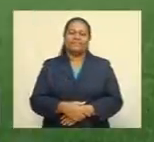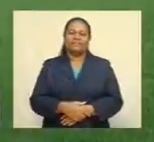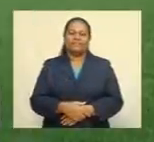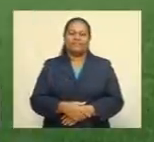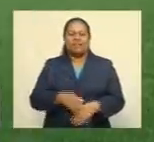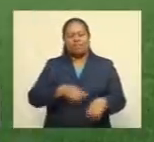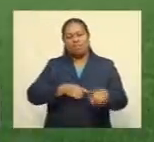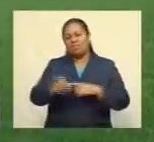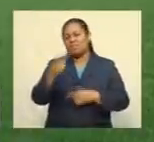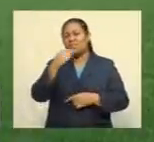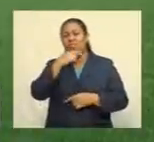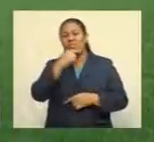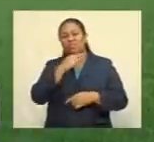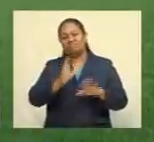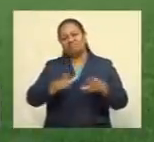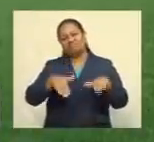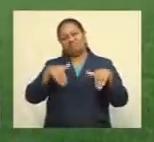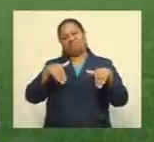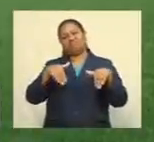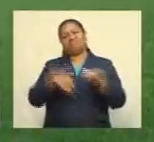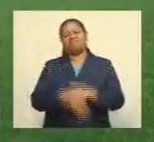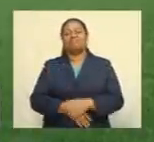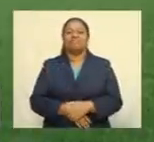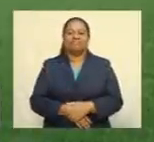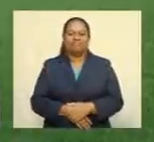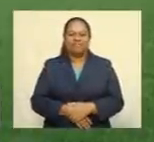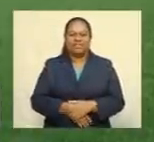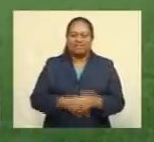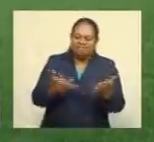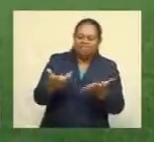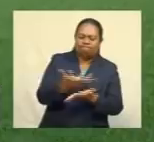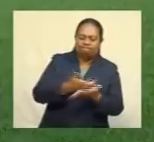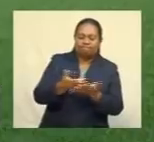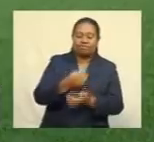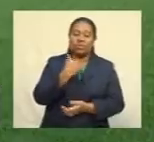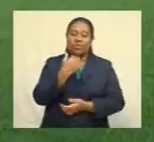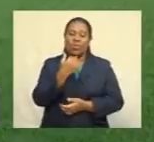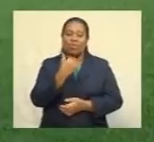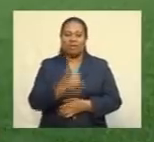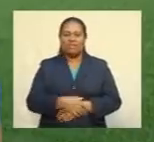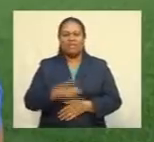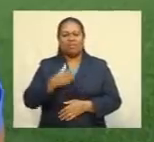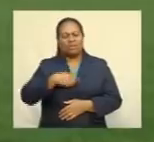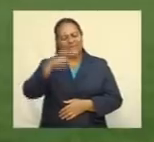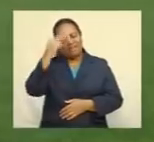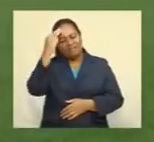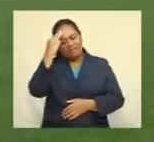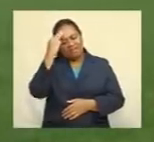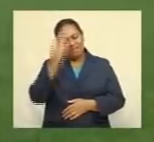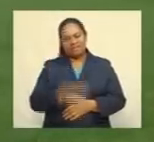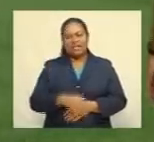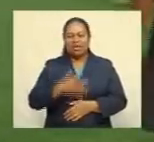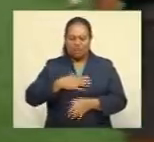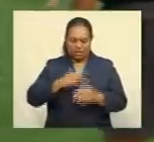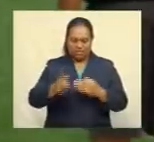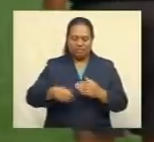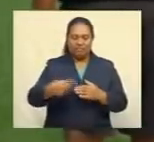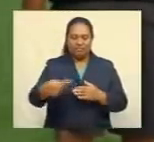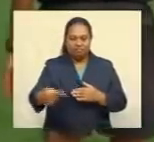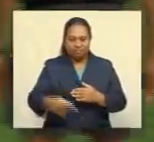relaxed and this, actually we had a lot of talk in regards to that, our mindset, and we wanted to continue from there after the Ba game,